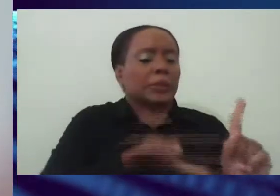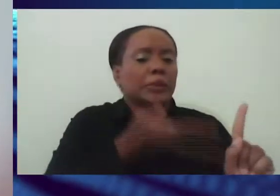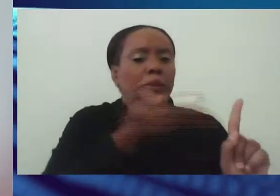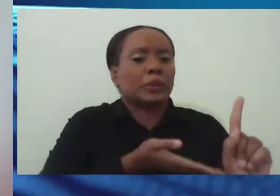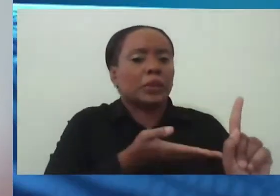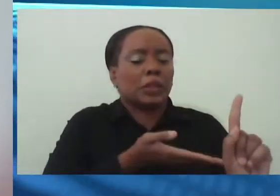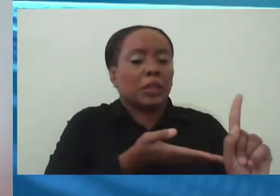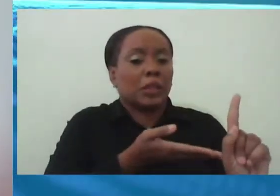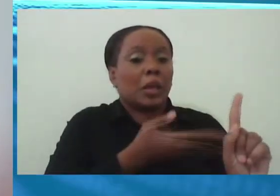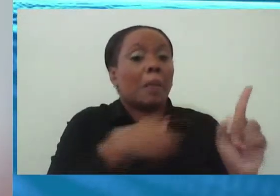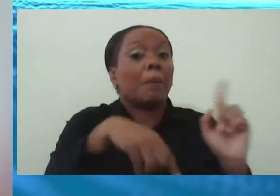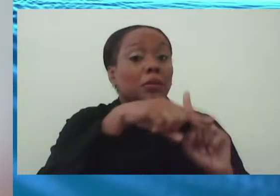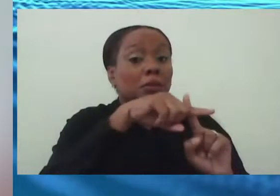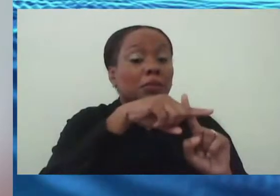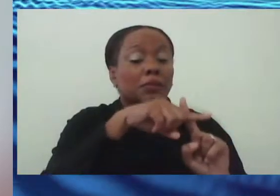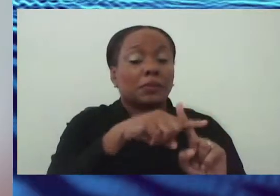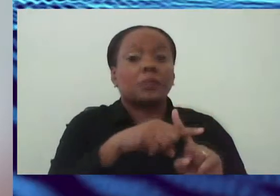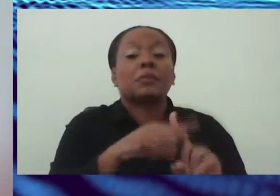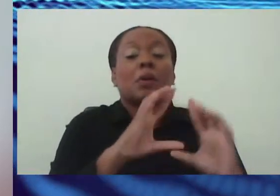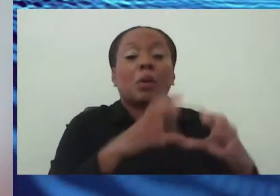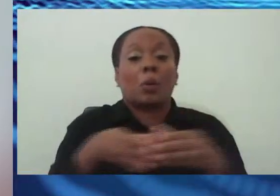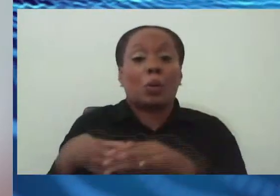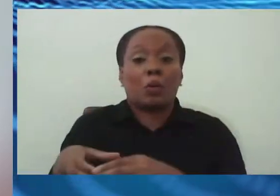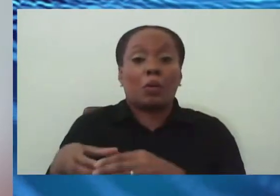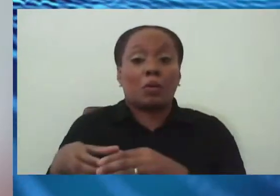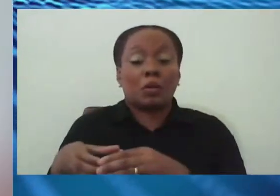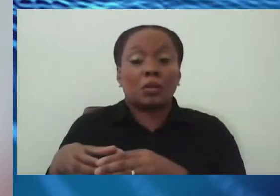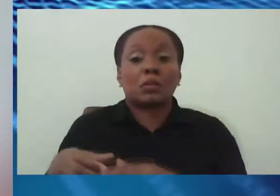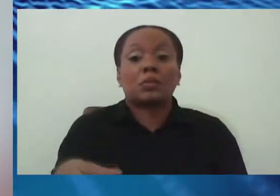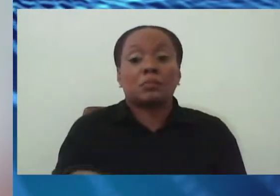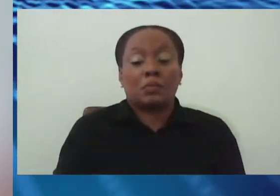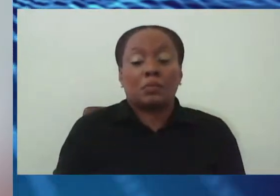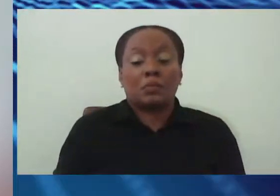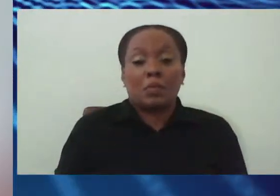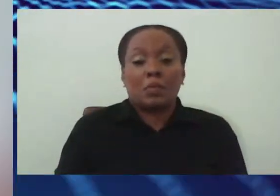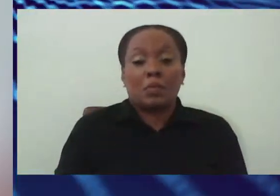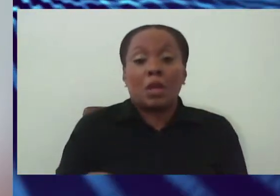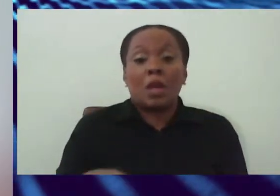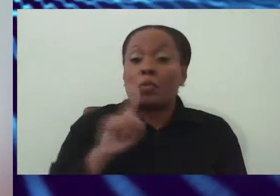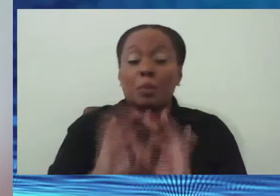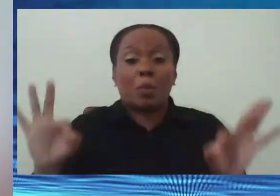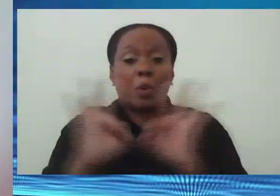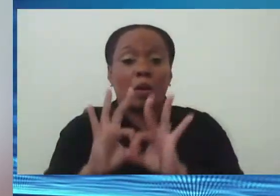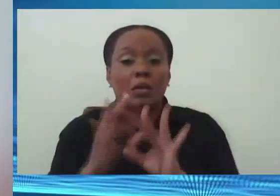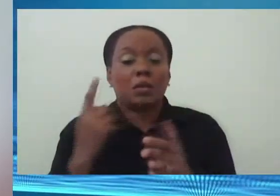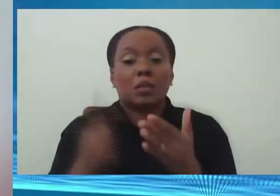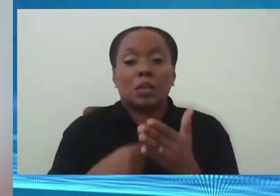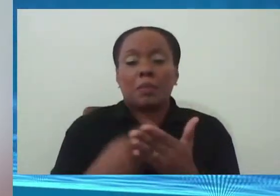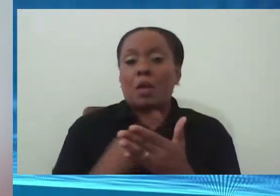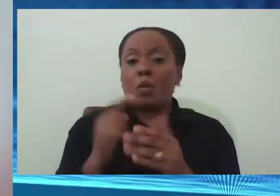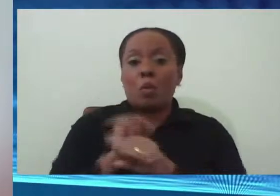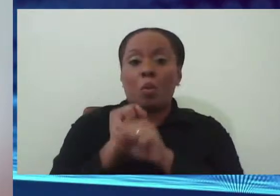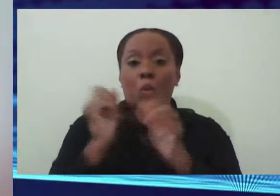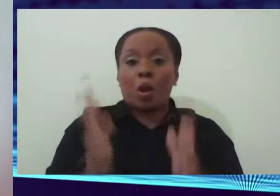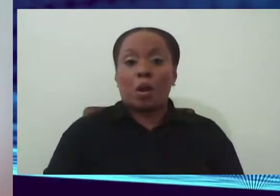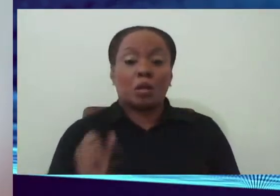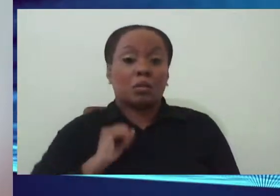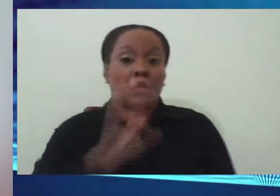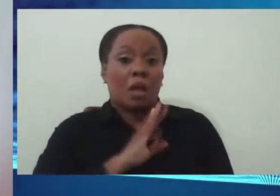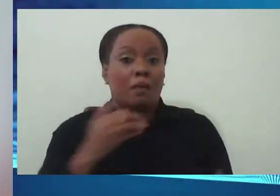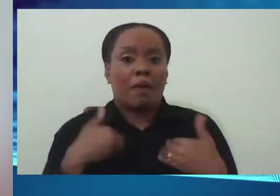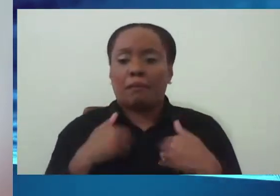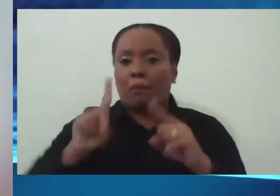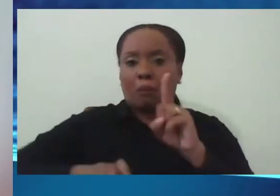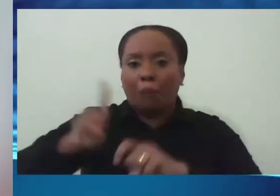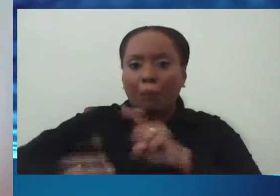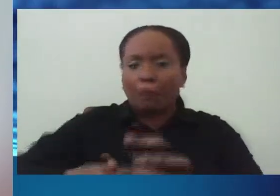very important, because I think workers sometimes have questions about these, and employers